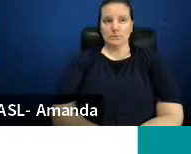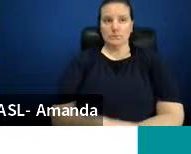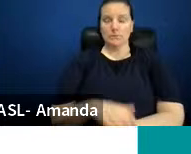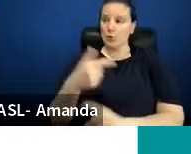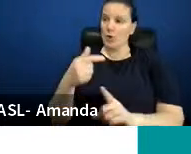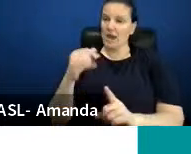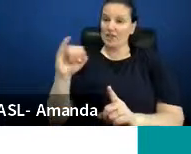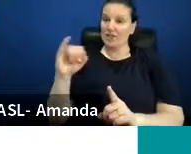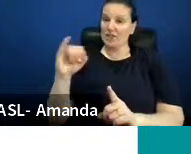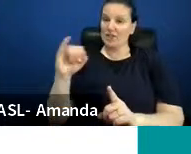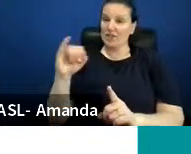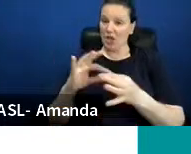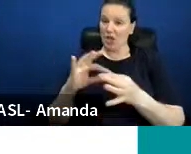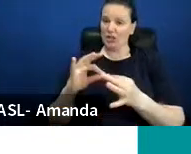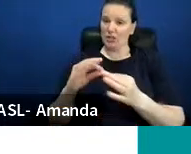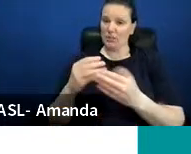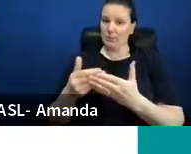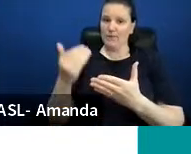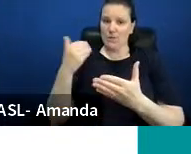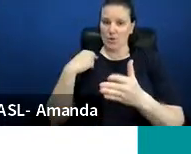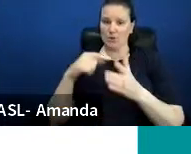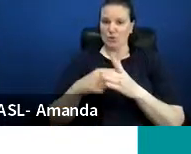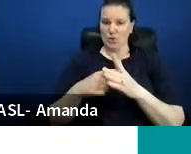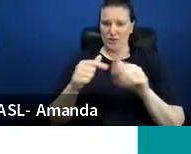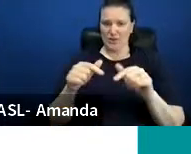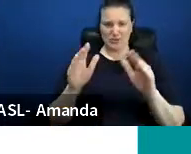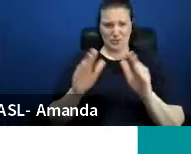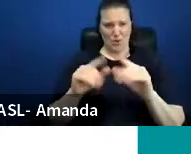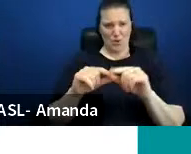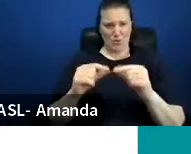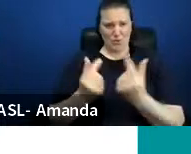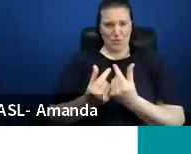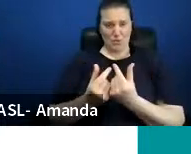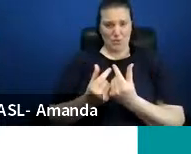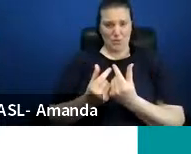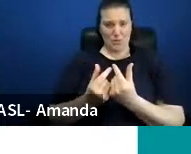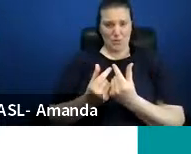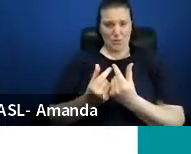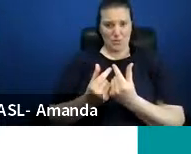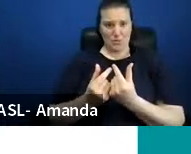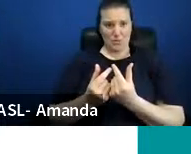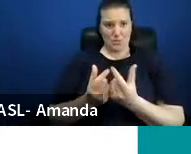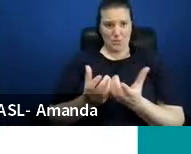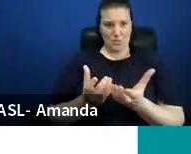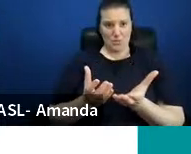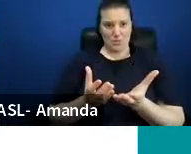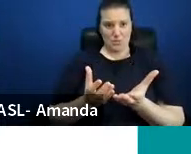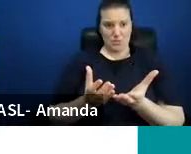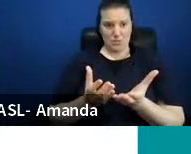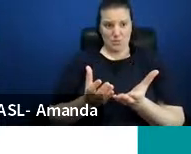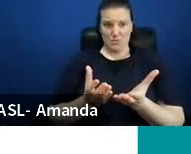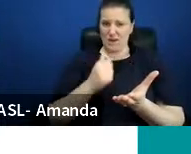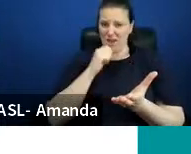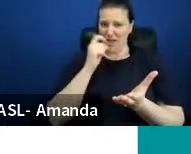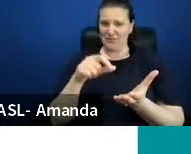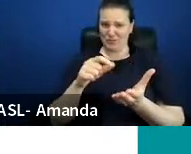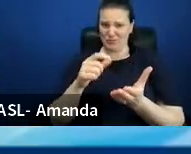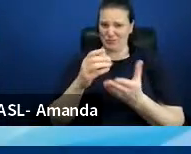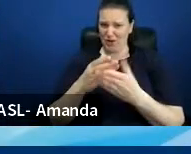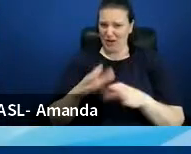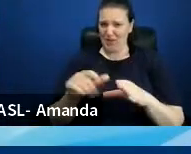start, we have a small enough group. I don't know if it would make any sense to have breakouts of